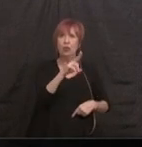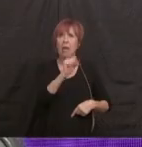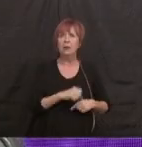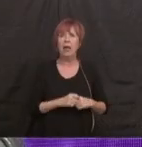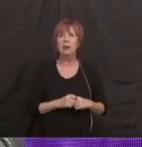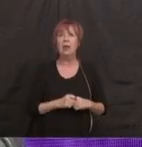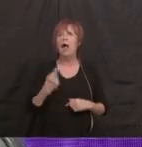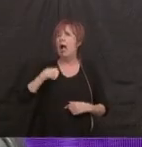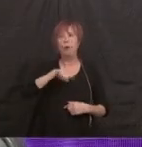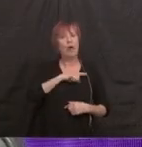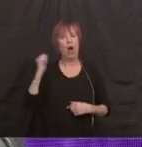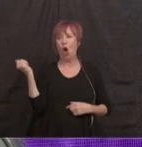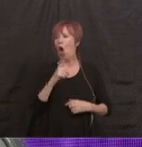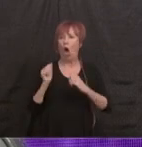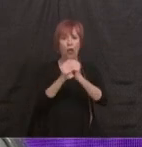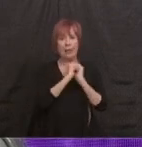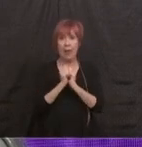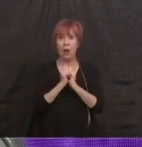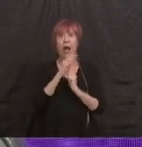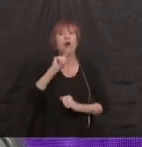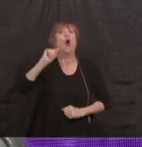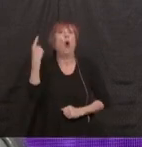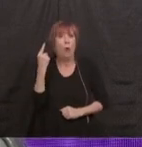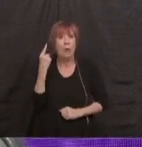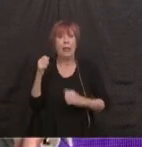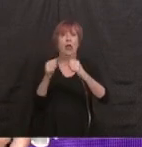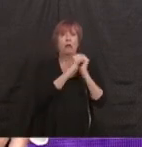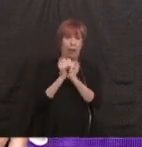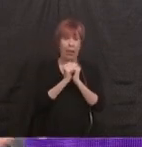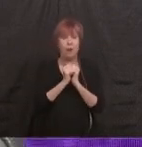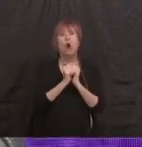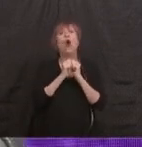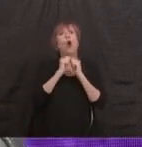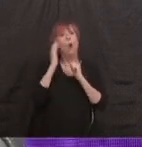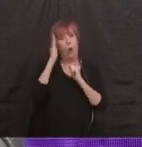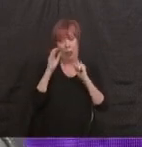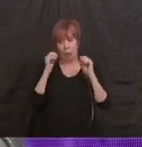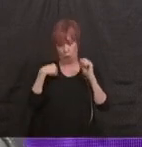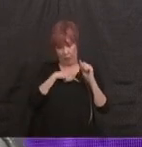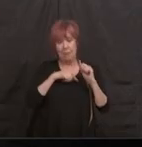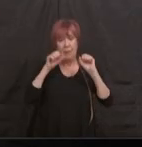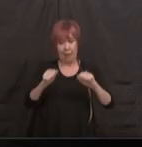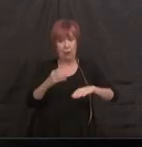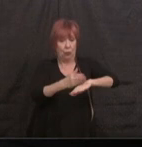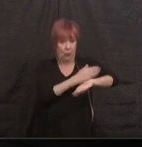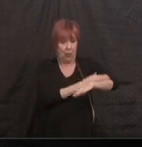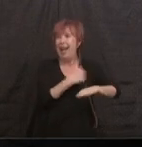we are all in this together, and only together will we finally make those big advances. And I've been to the women's